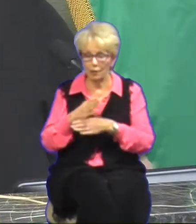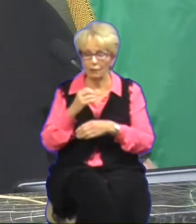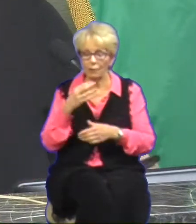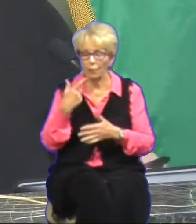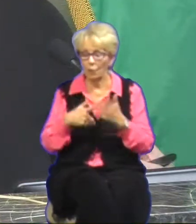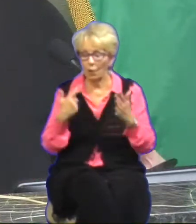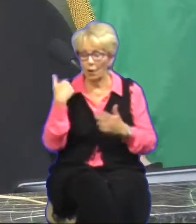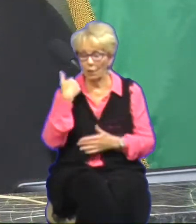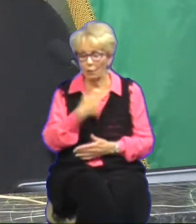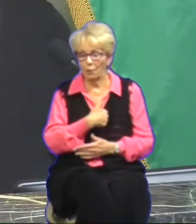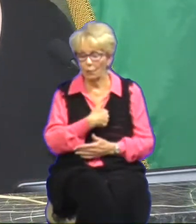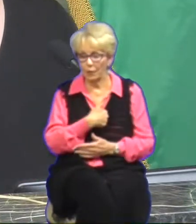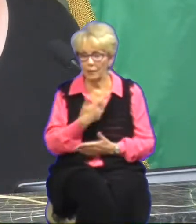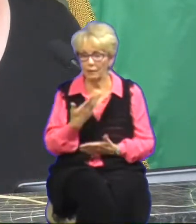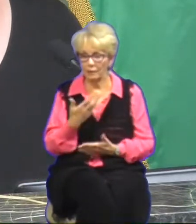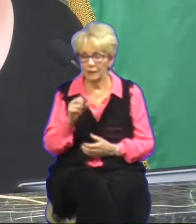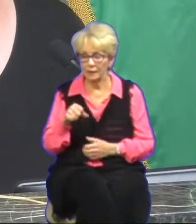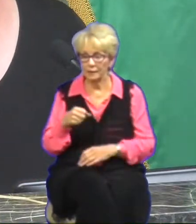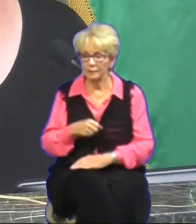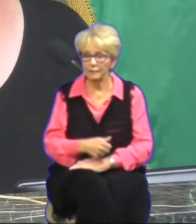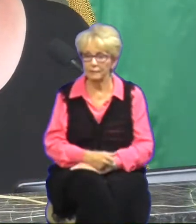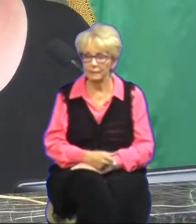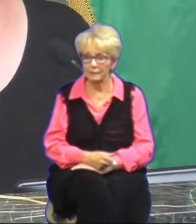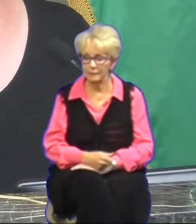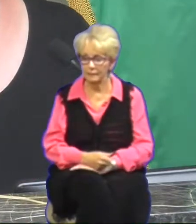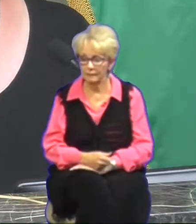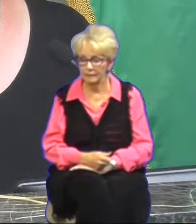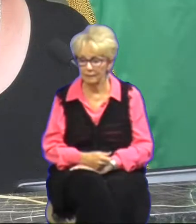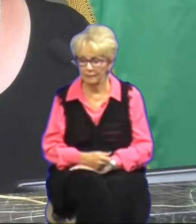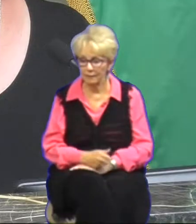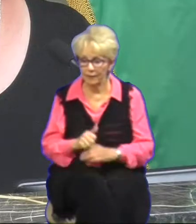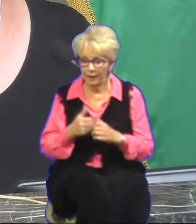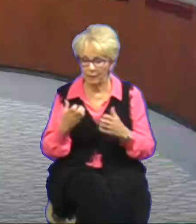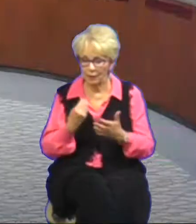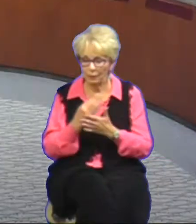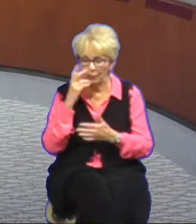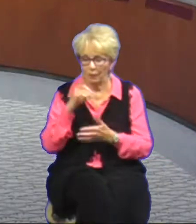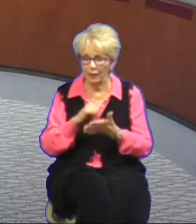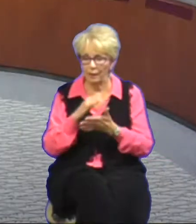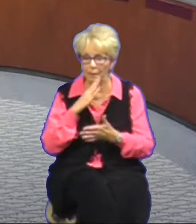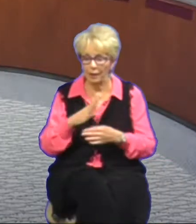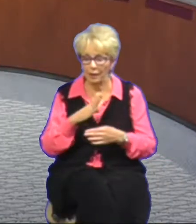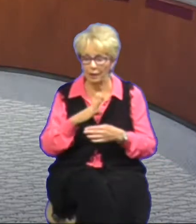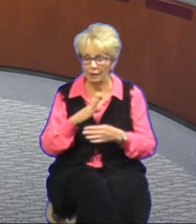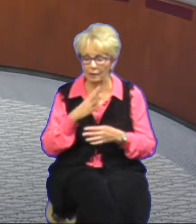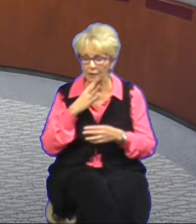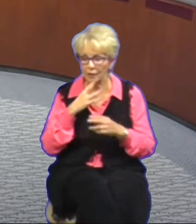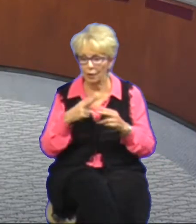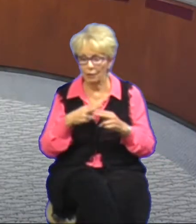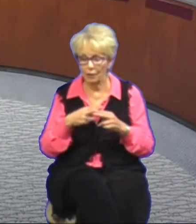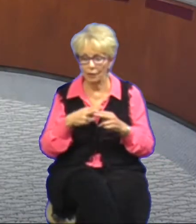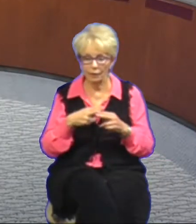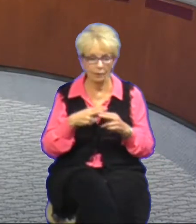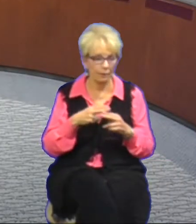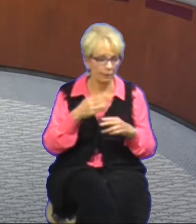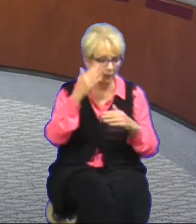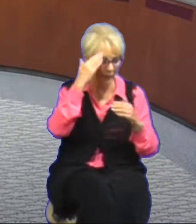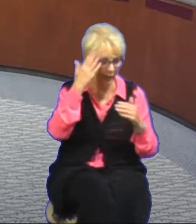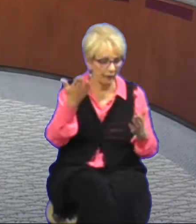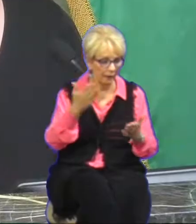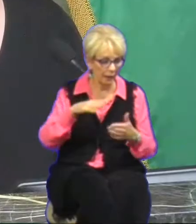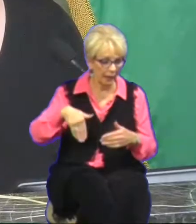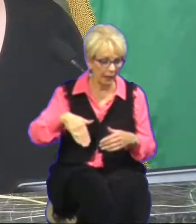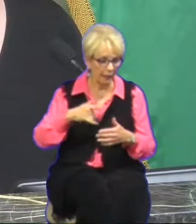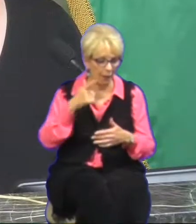what we up front. Yep. Yes. How much money would that be? What are we talking about as far as? We don't know